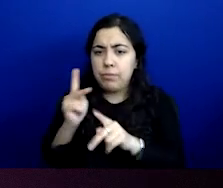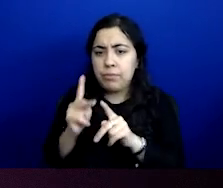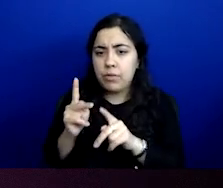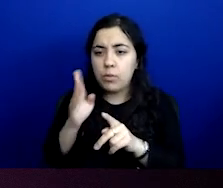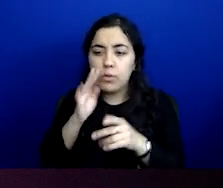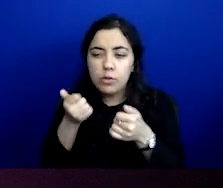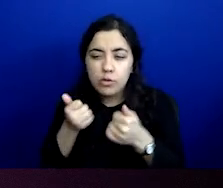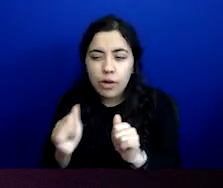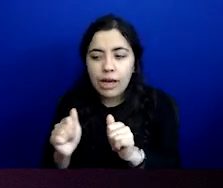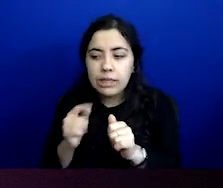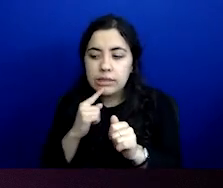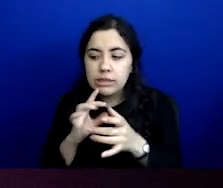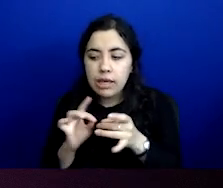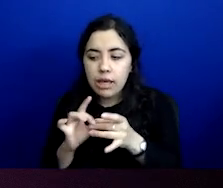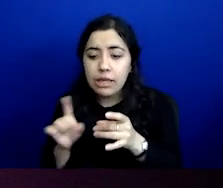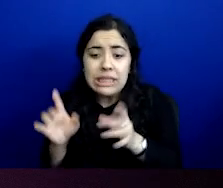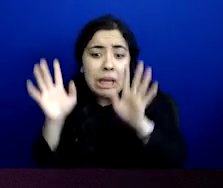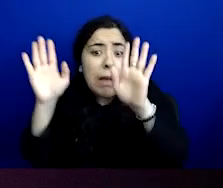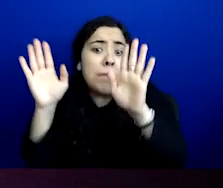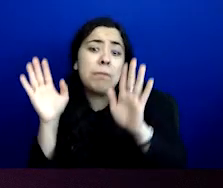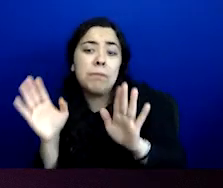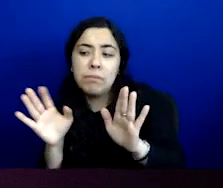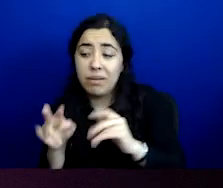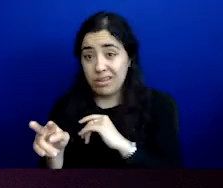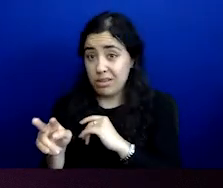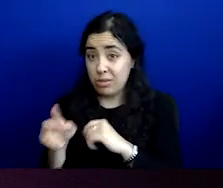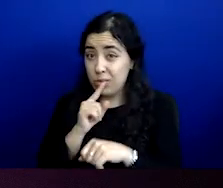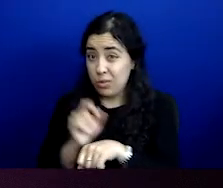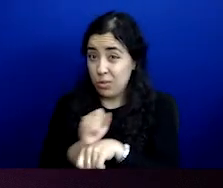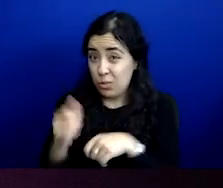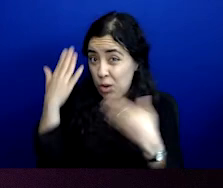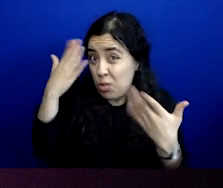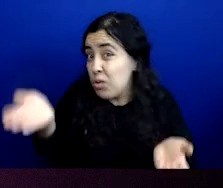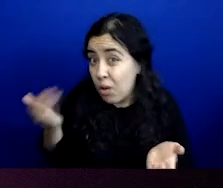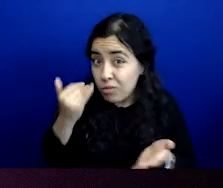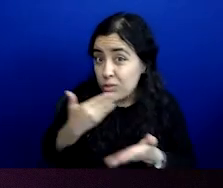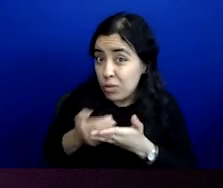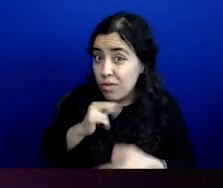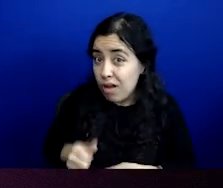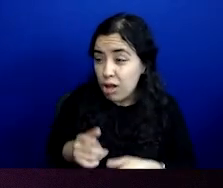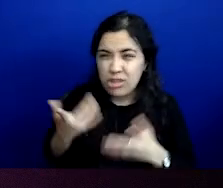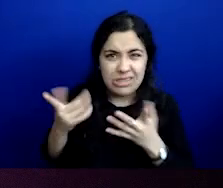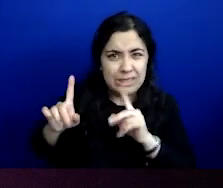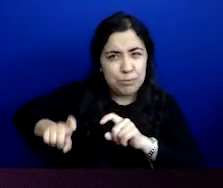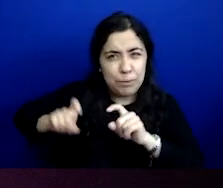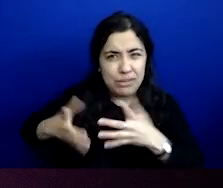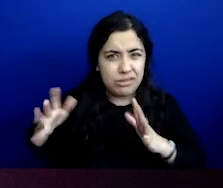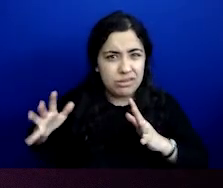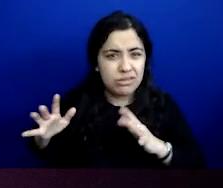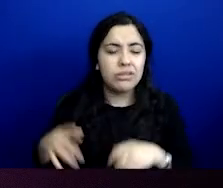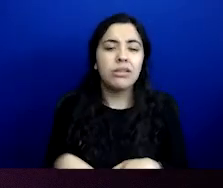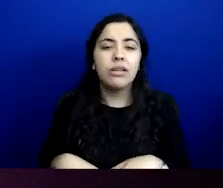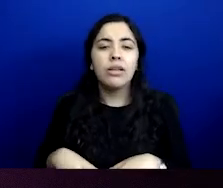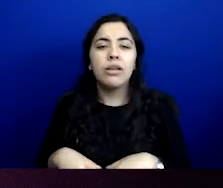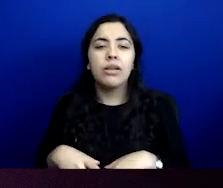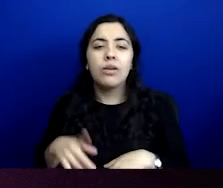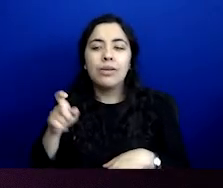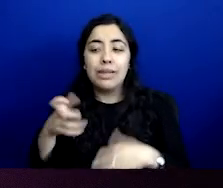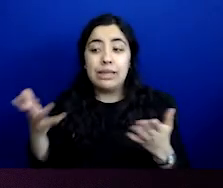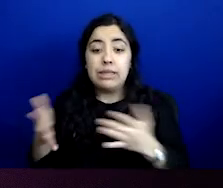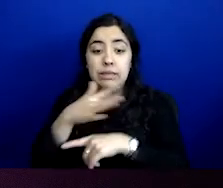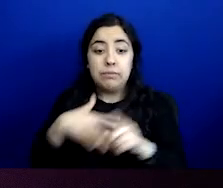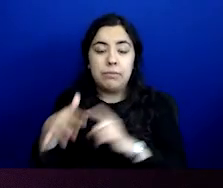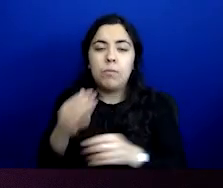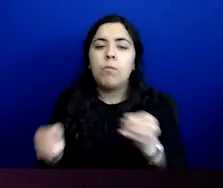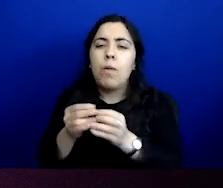basically try to say that they're amazing, but we really don't know that those things are good or not. They're just experiments. I think what we need in this space is